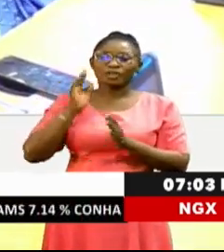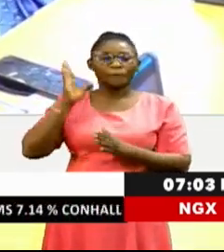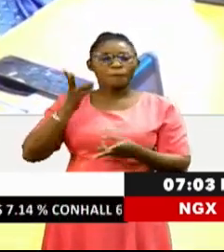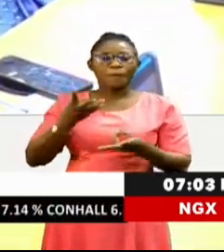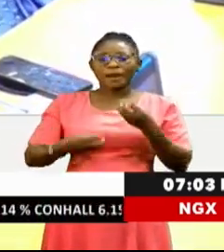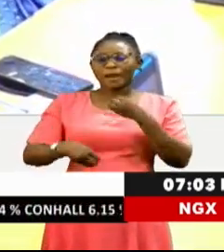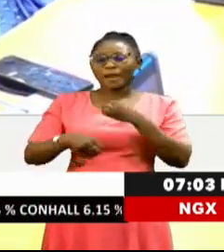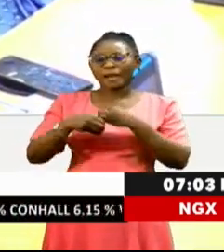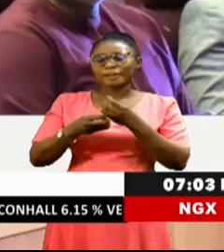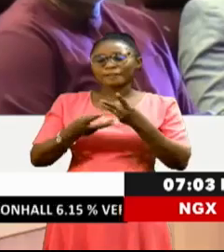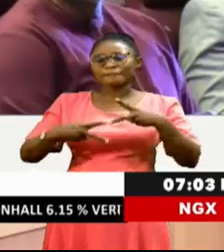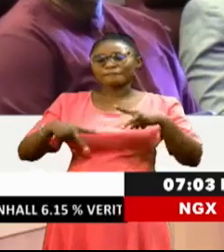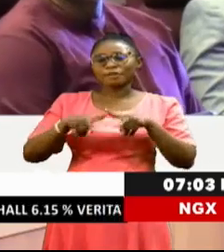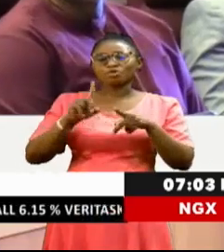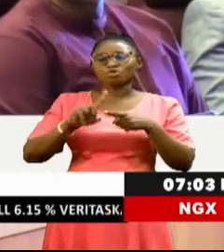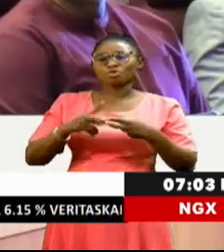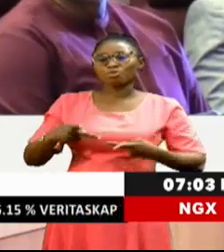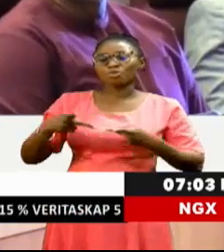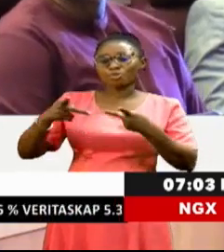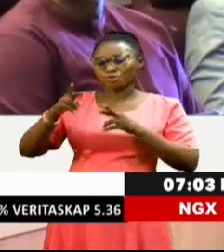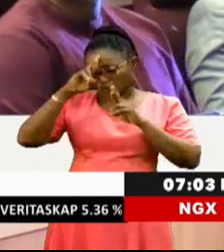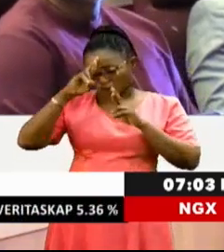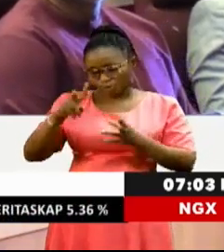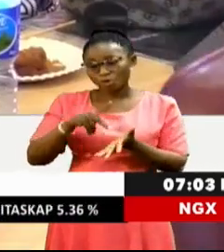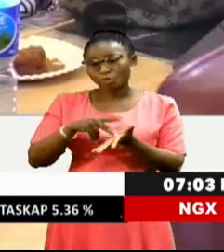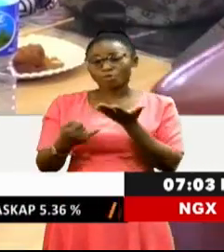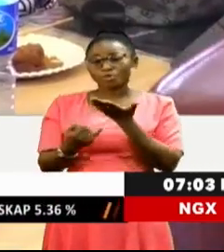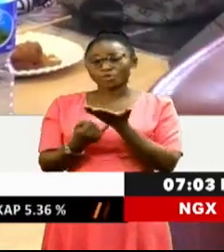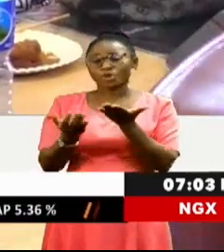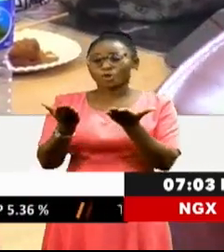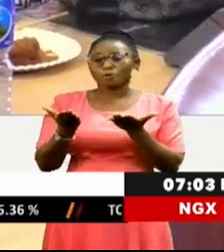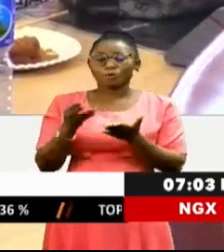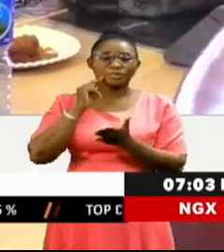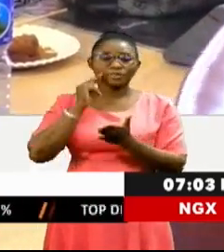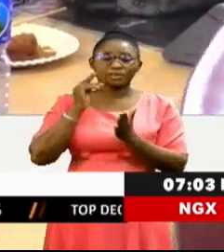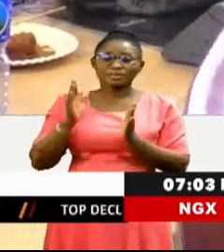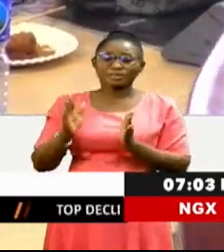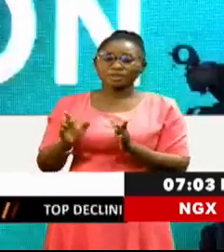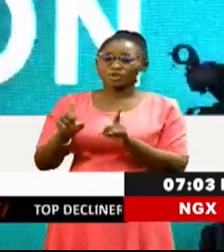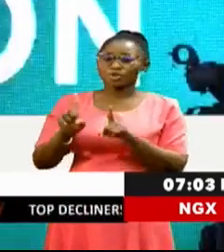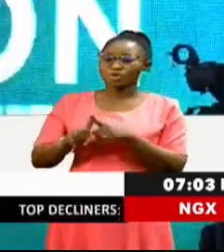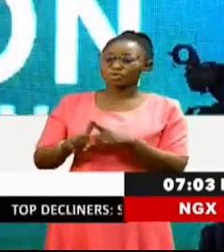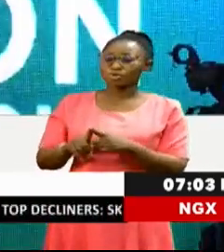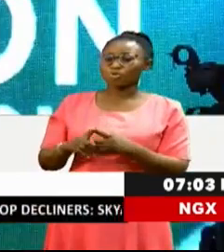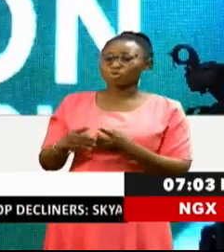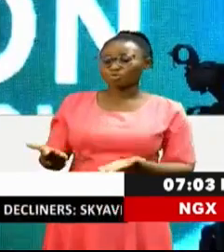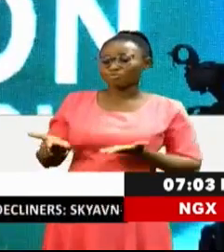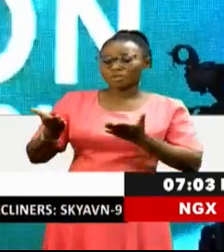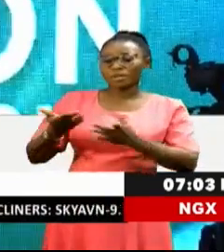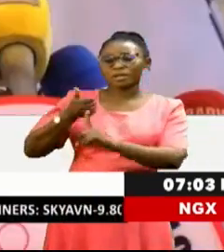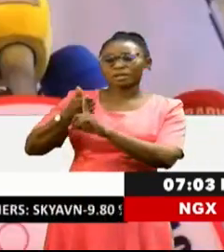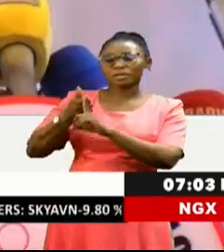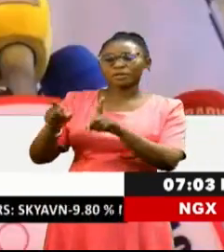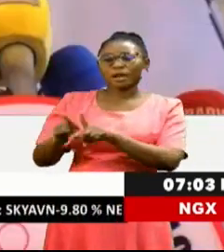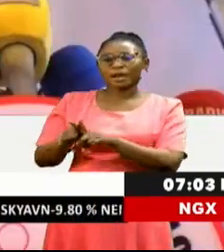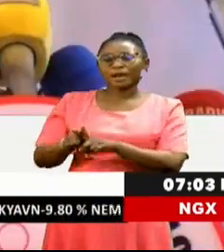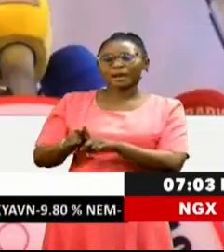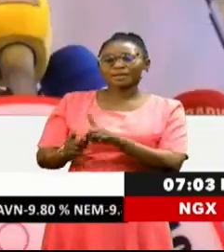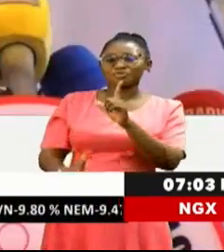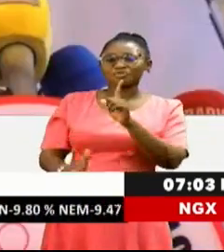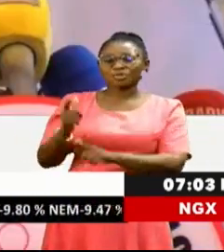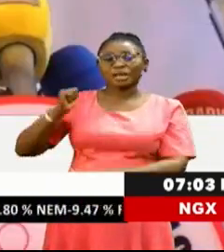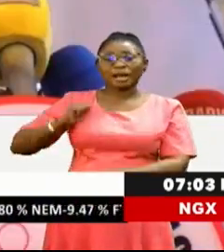to the proposed reputation project and want Nigerians to distinguish themselves as brand ambassadors. Especially for